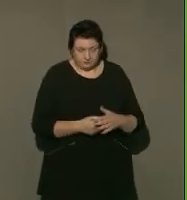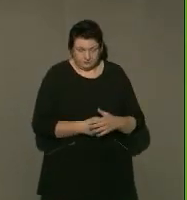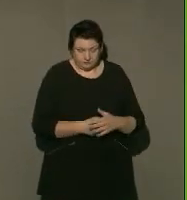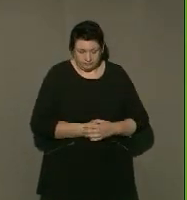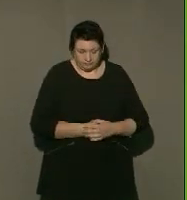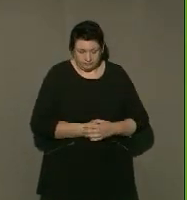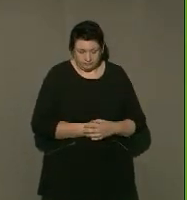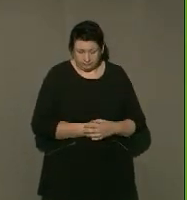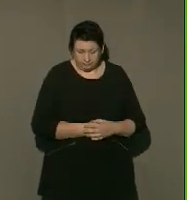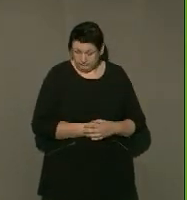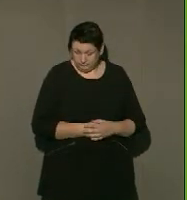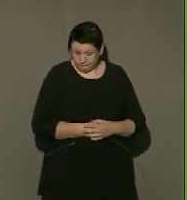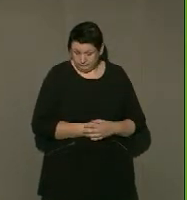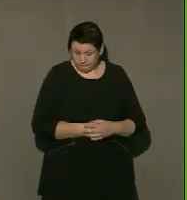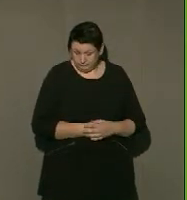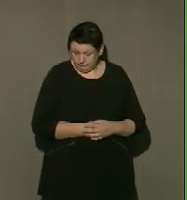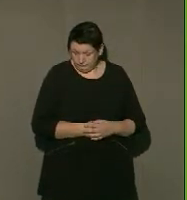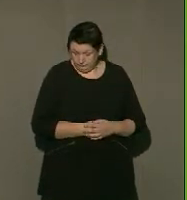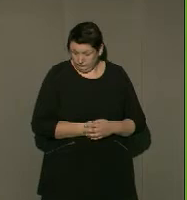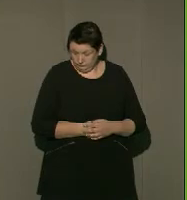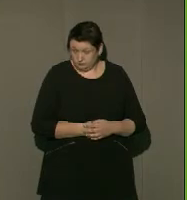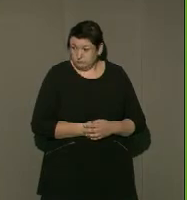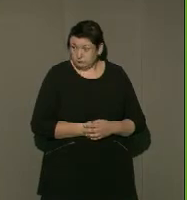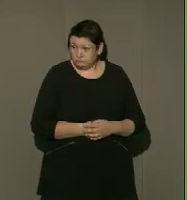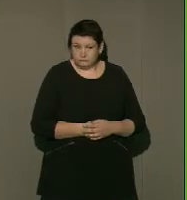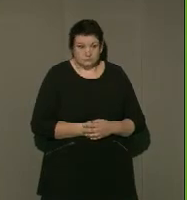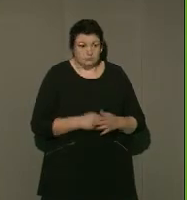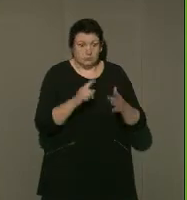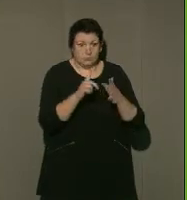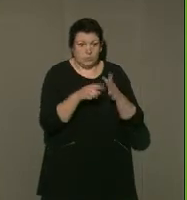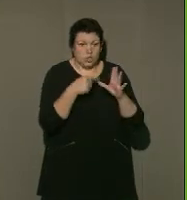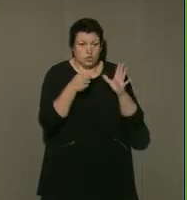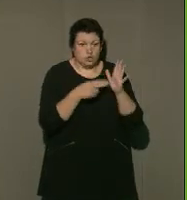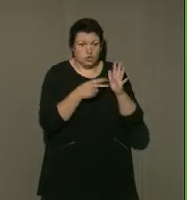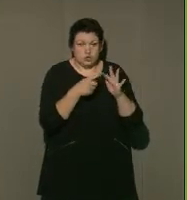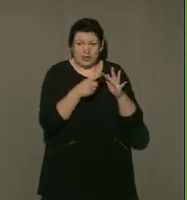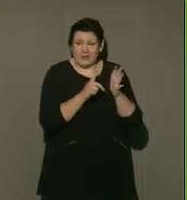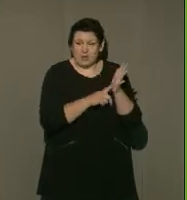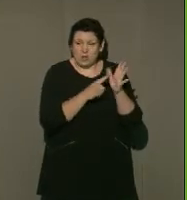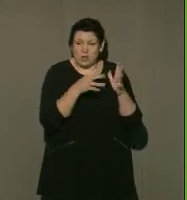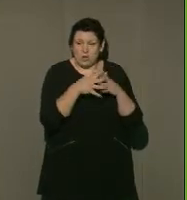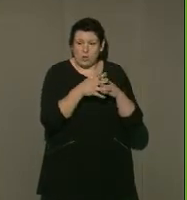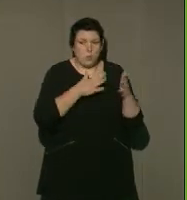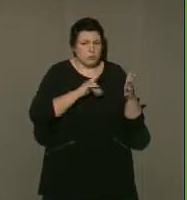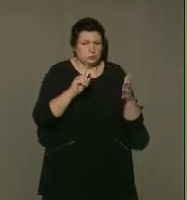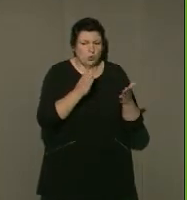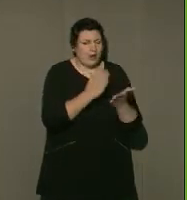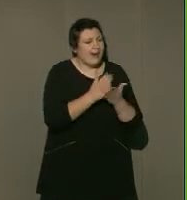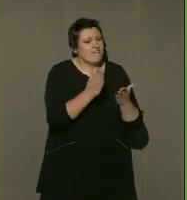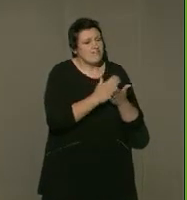Thank you. Jen Law has asked for a request for clarification.